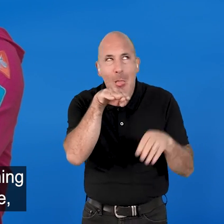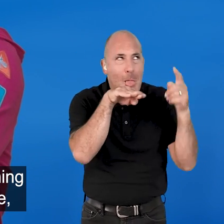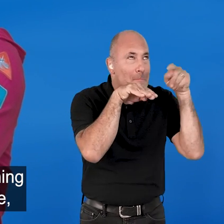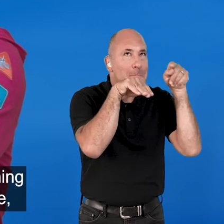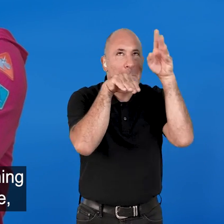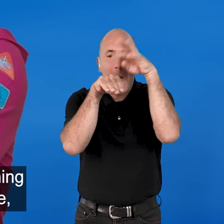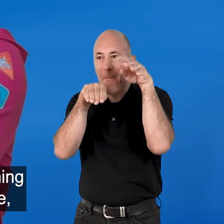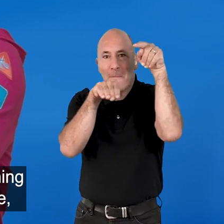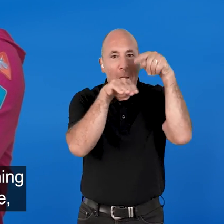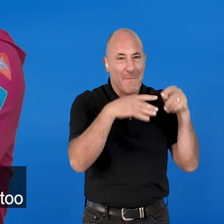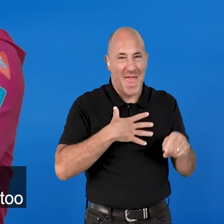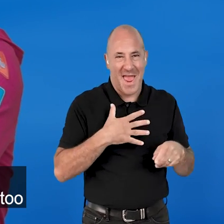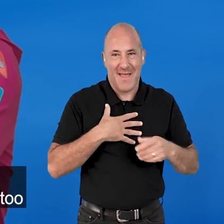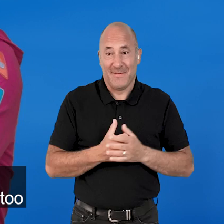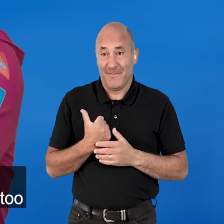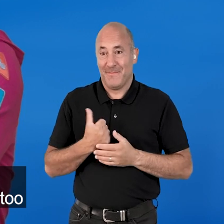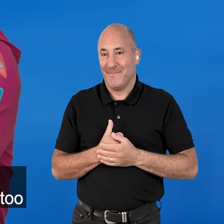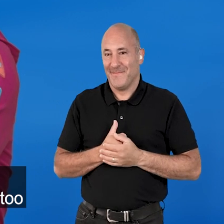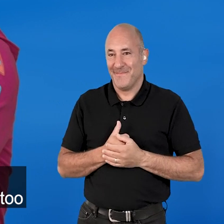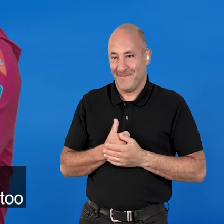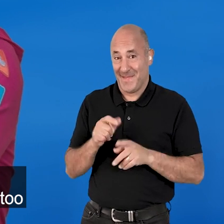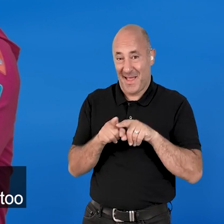snowflakes with his tongue.